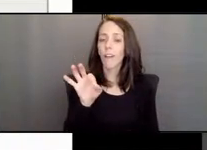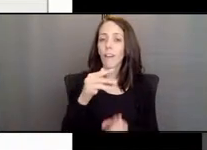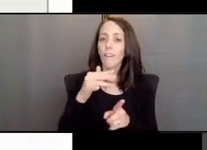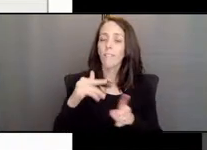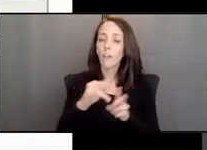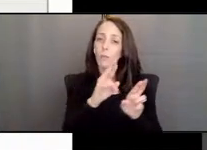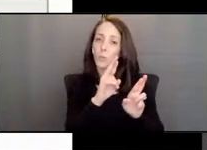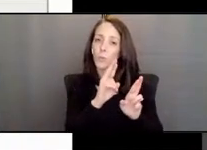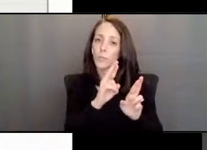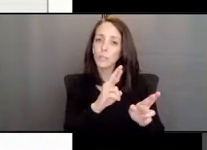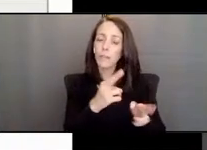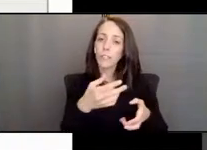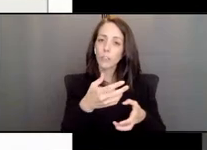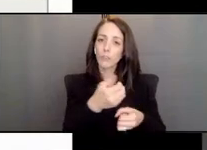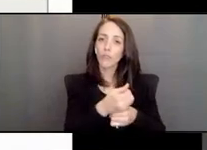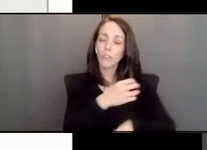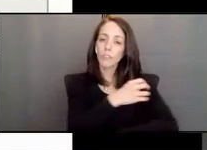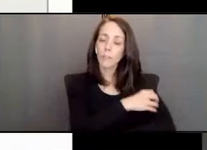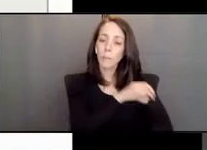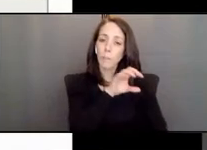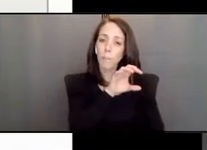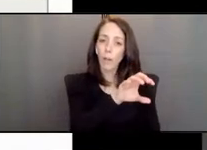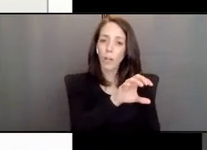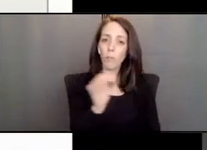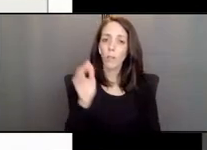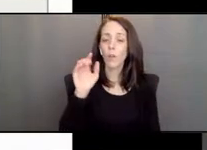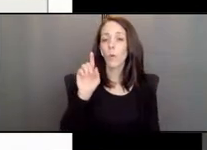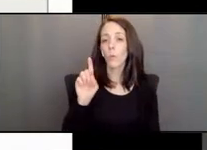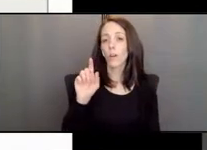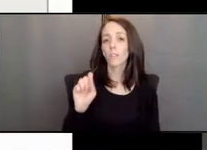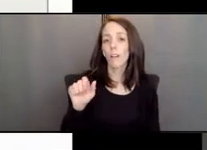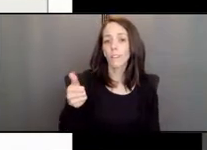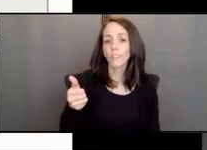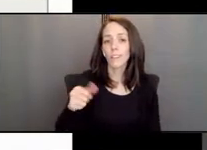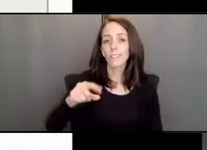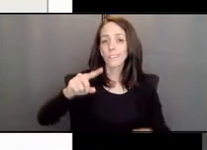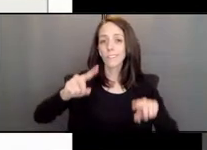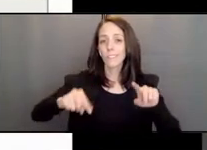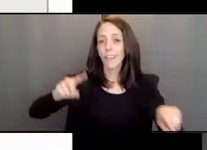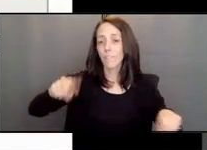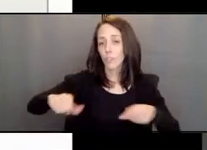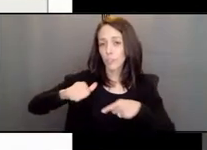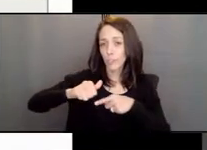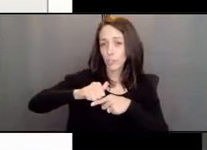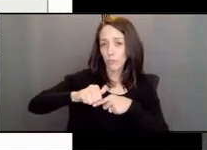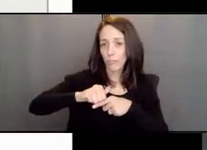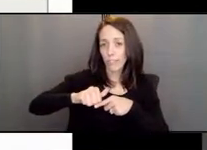Empowerment, 1.10, Diversity, Equity, and Inclusion Training,